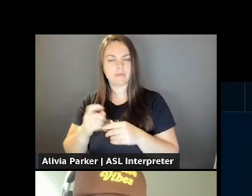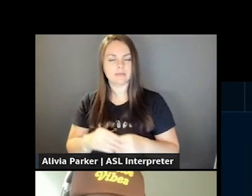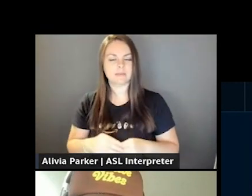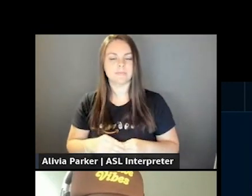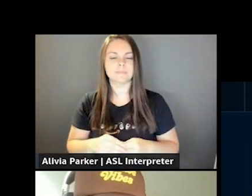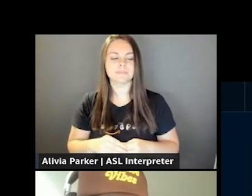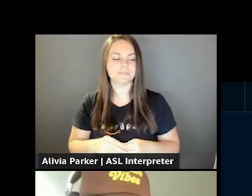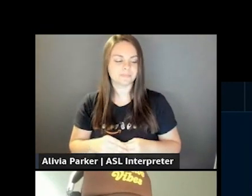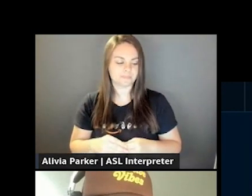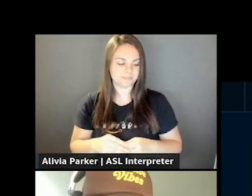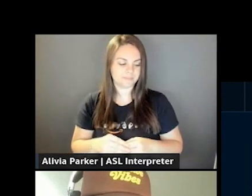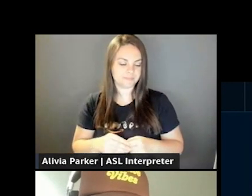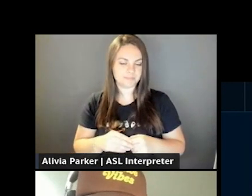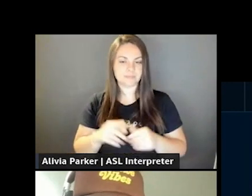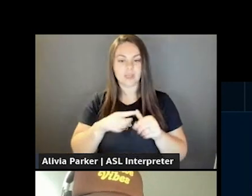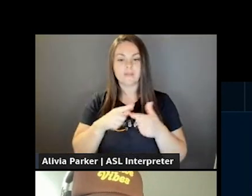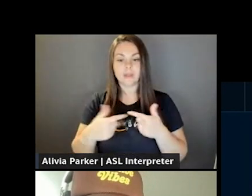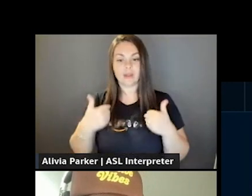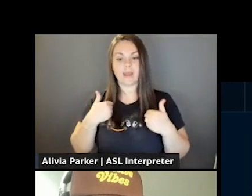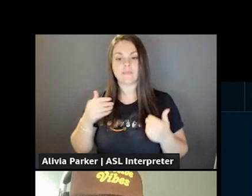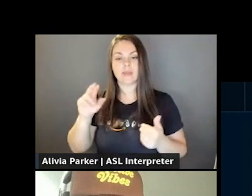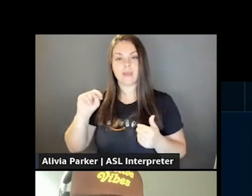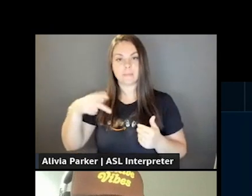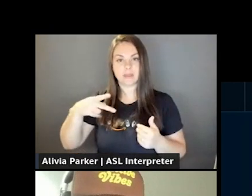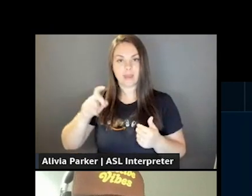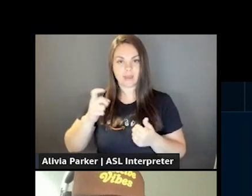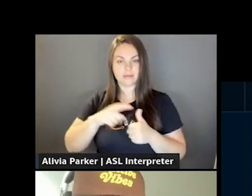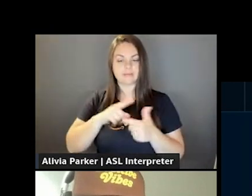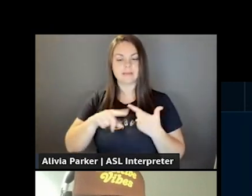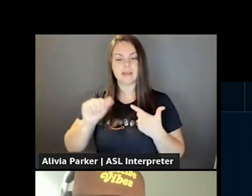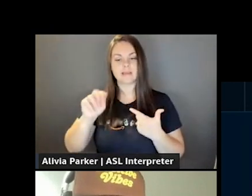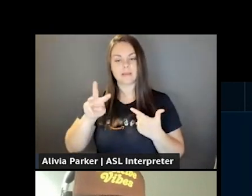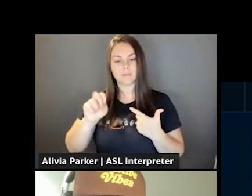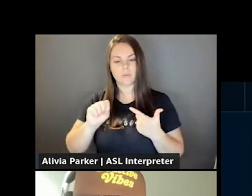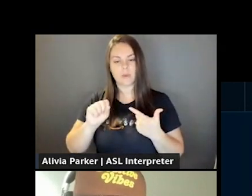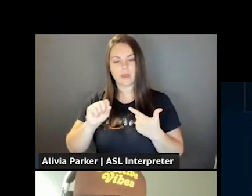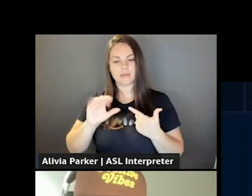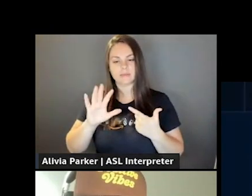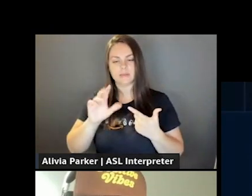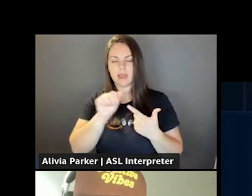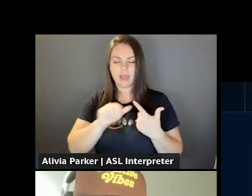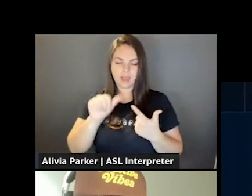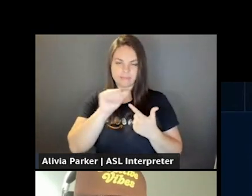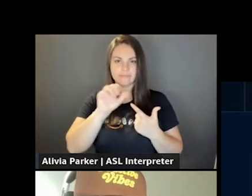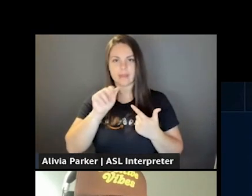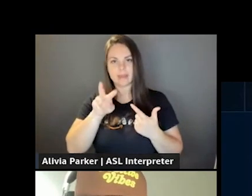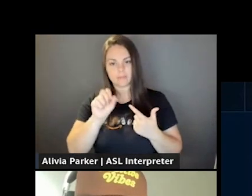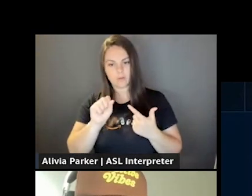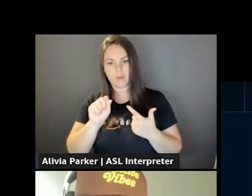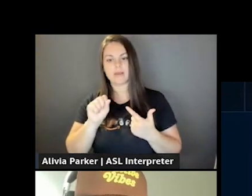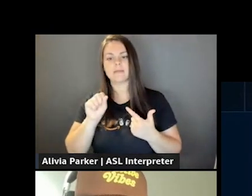And then I have the npx AWS, at AWS Amplify